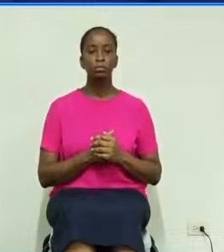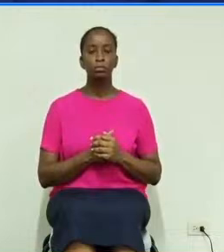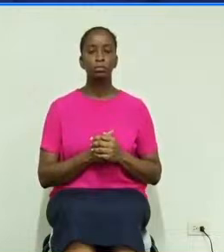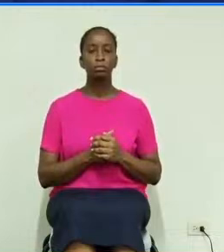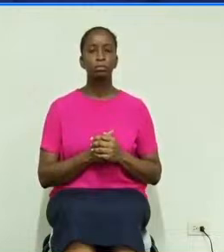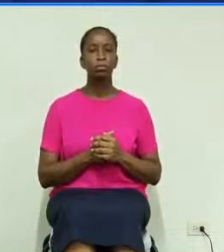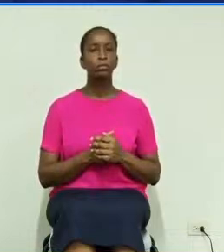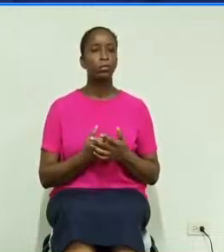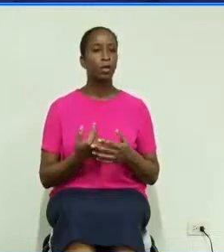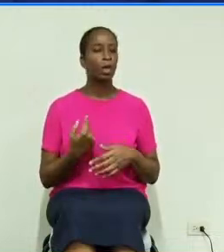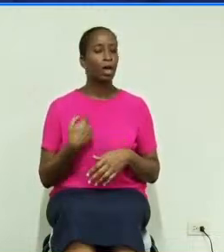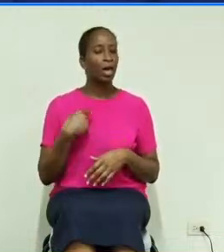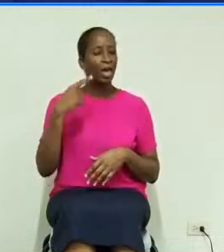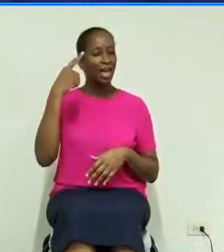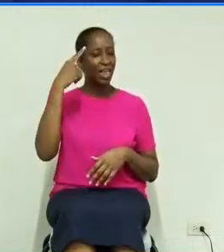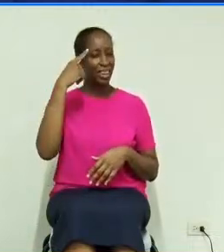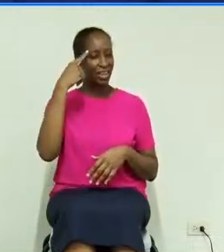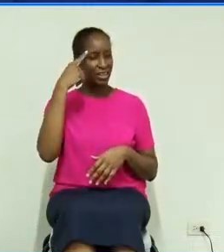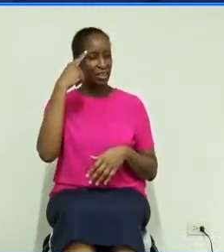to